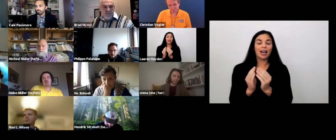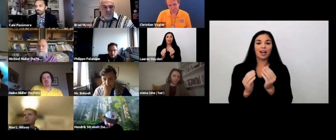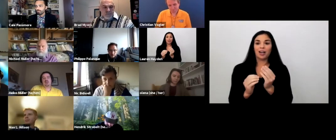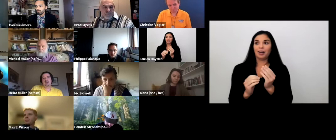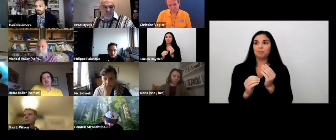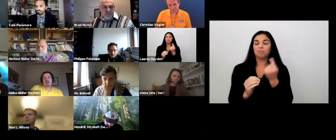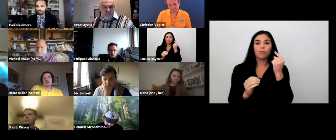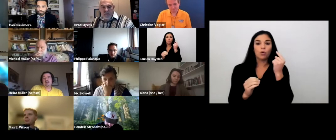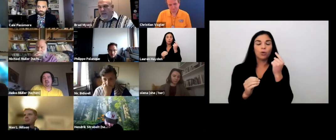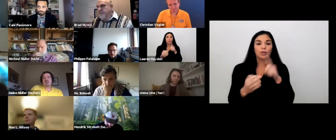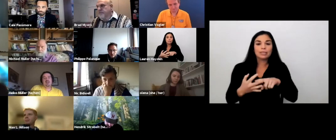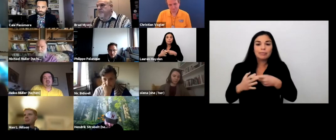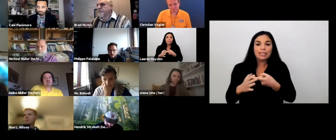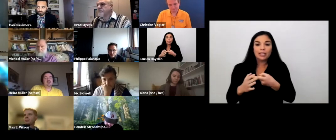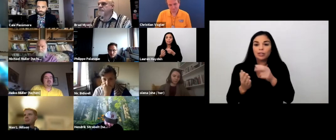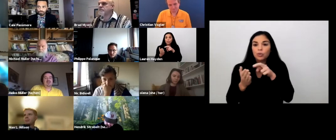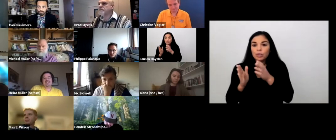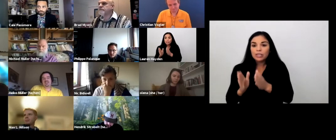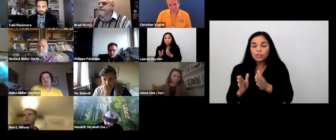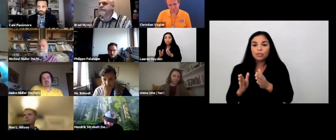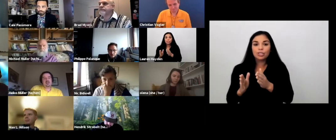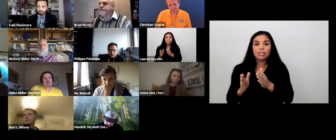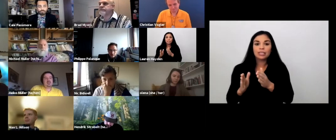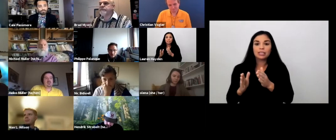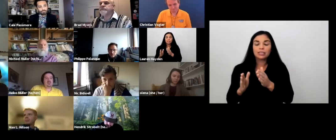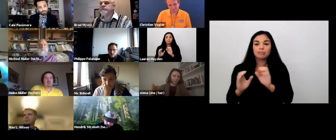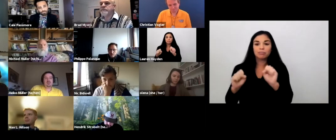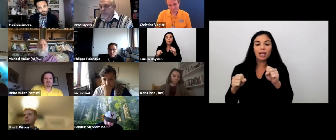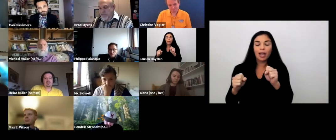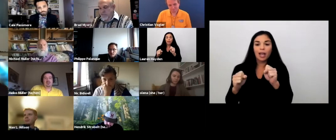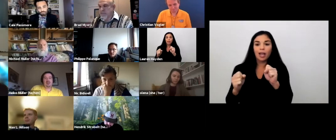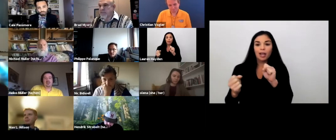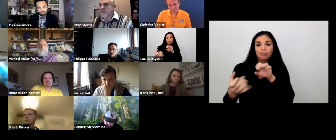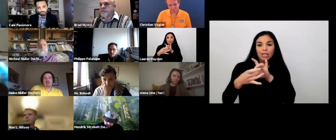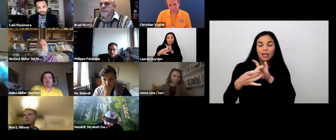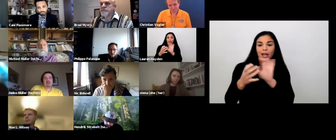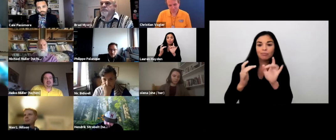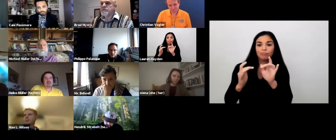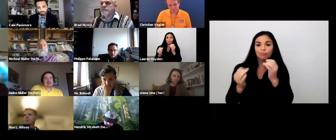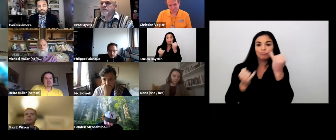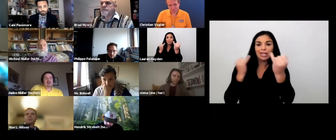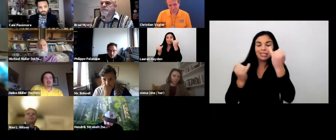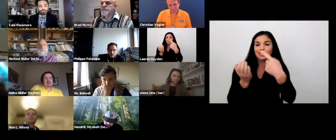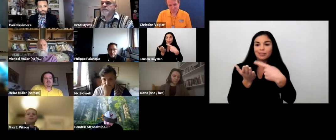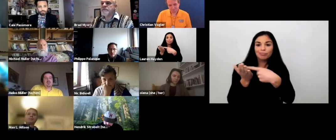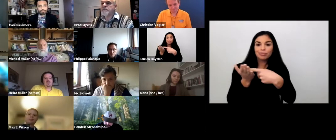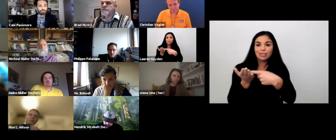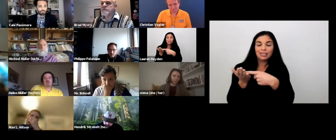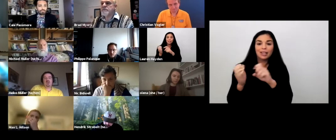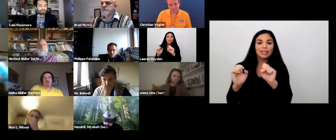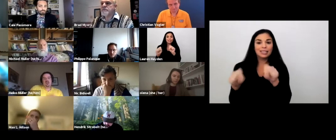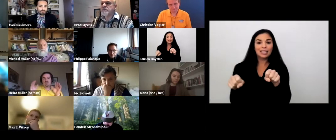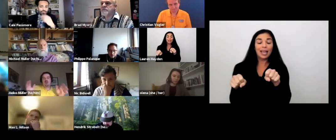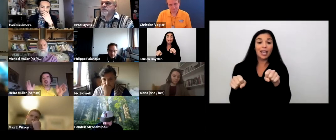researchers making connections just by discussing their ideas with the people that are passing by, it